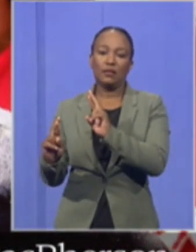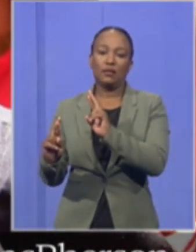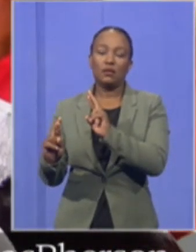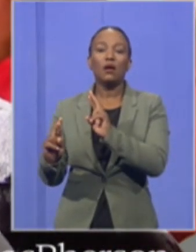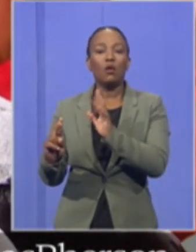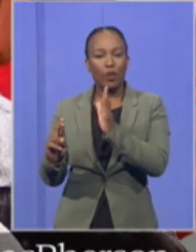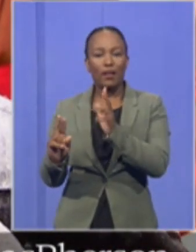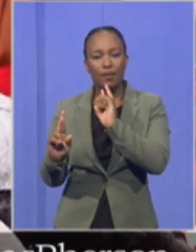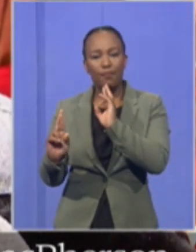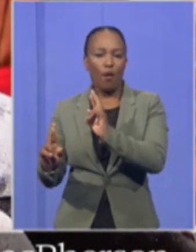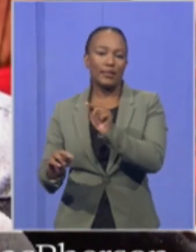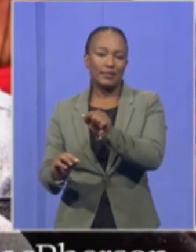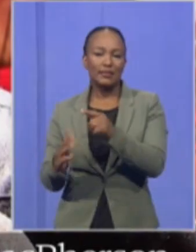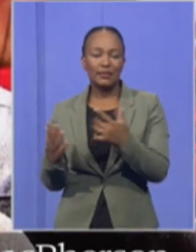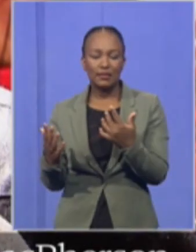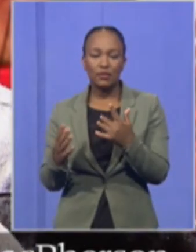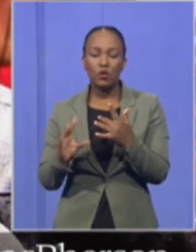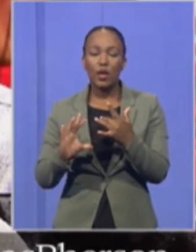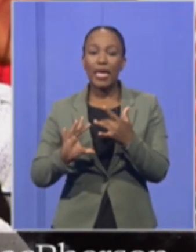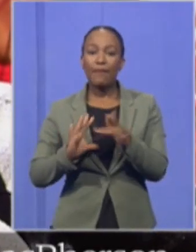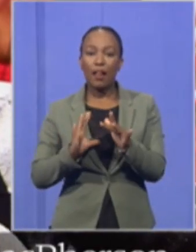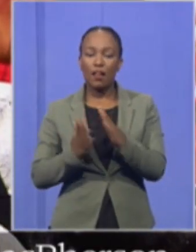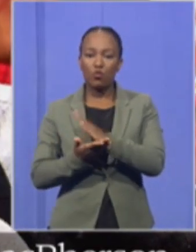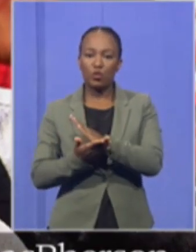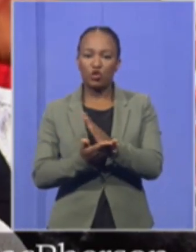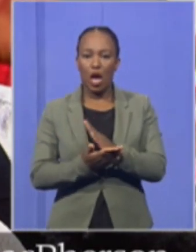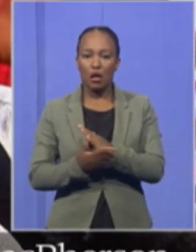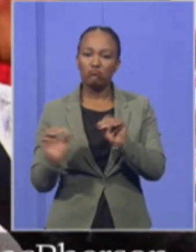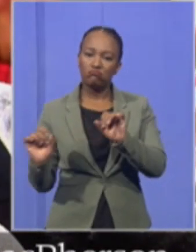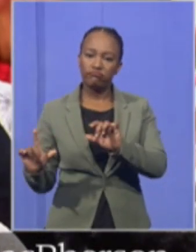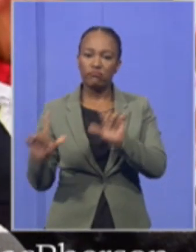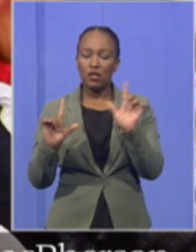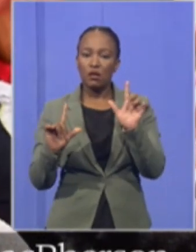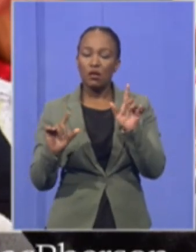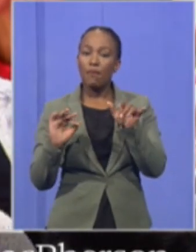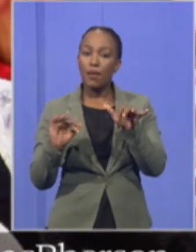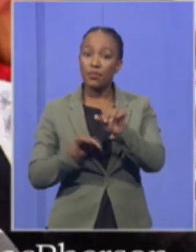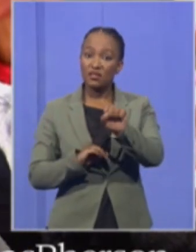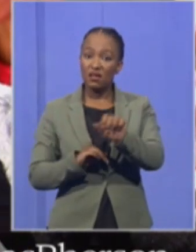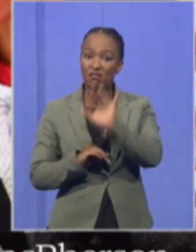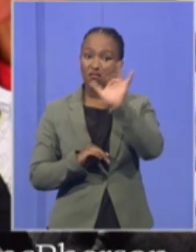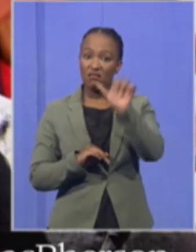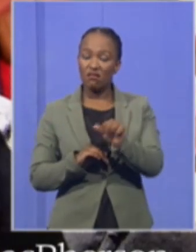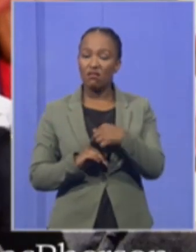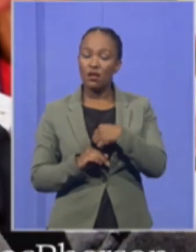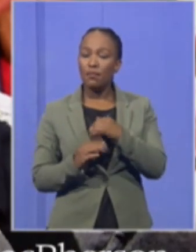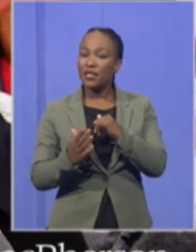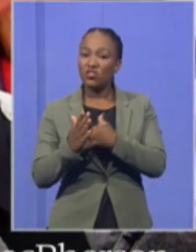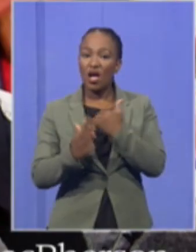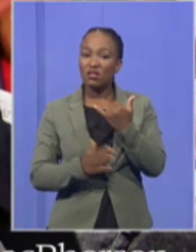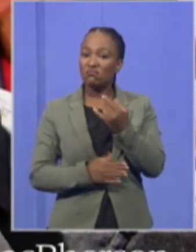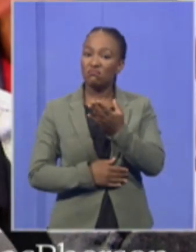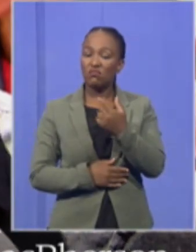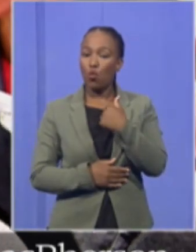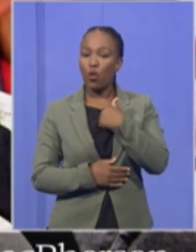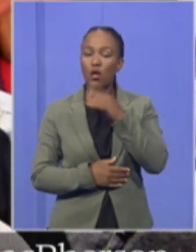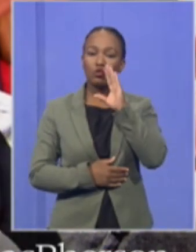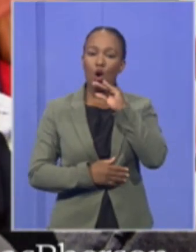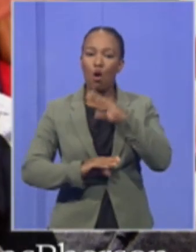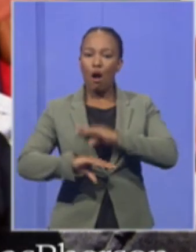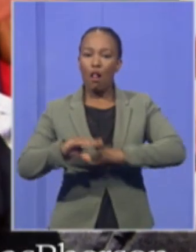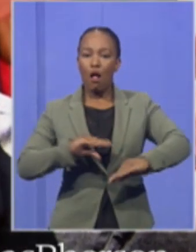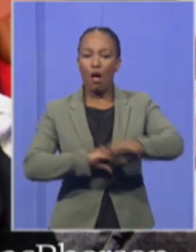there. But we'll share the email because we must demonstrate to people of South Africa that we're just not going around